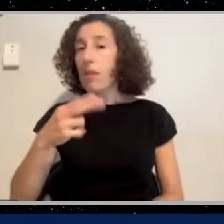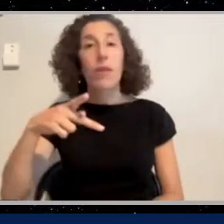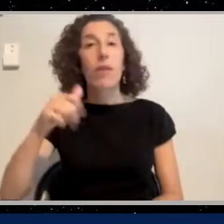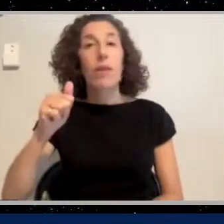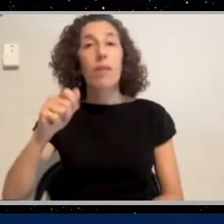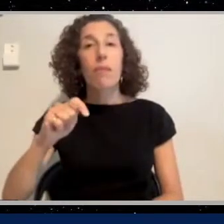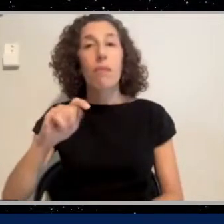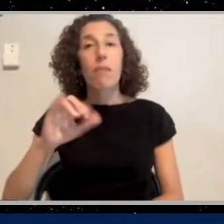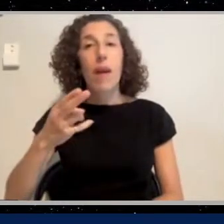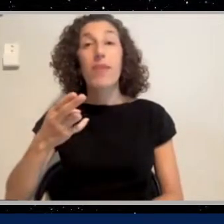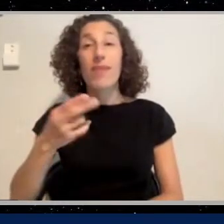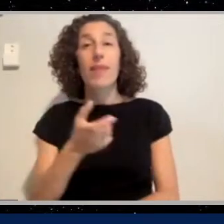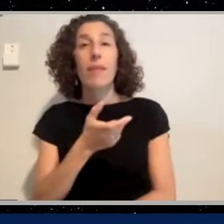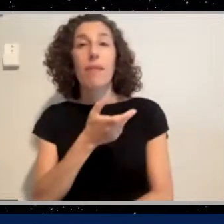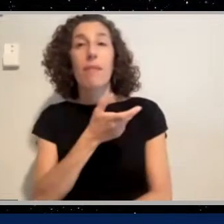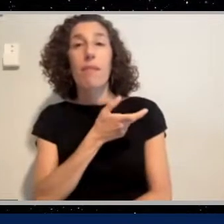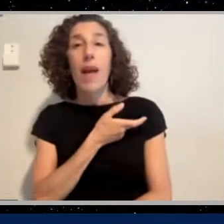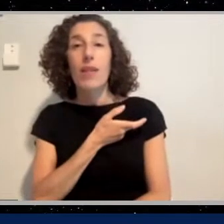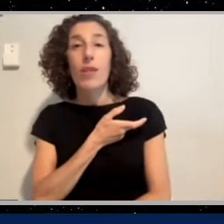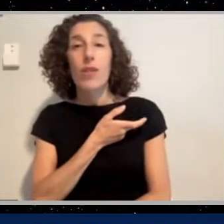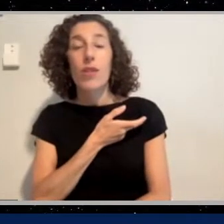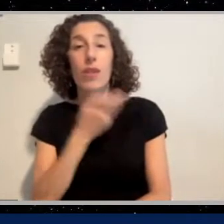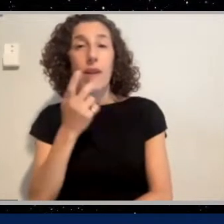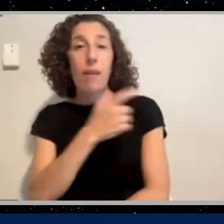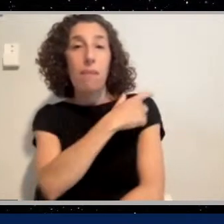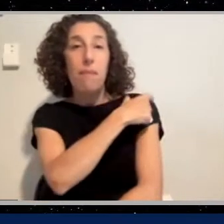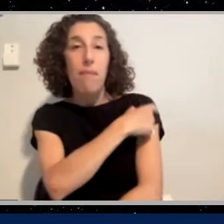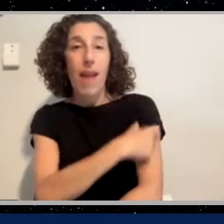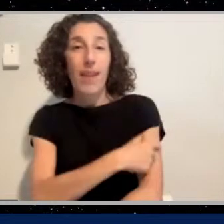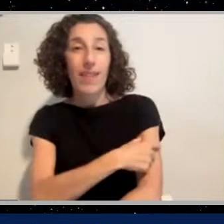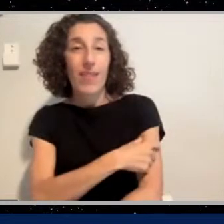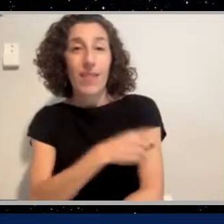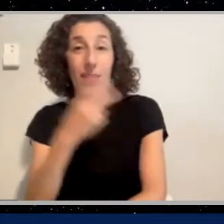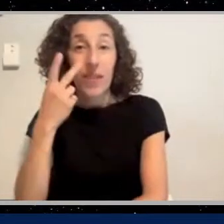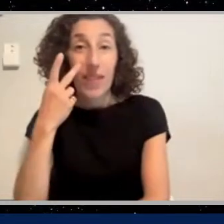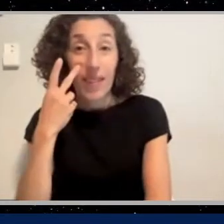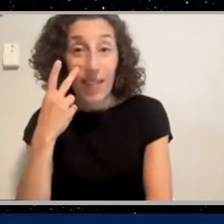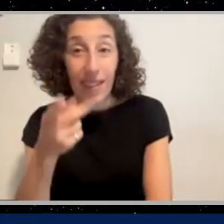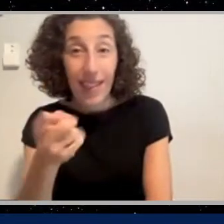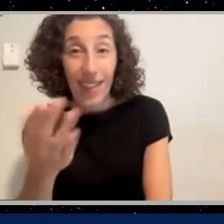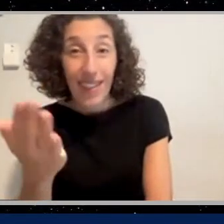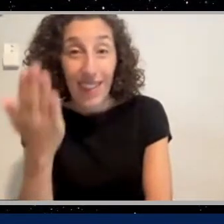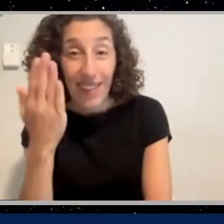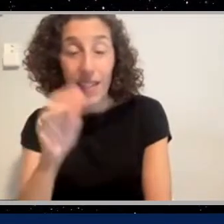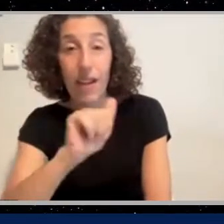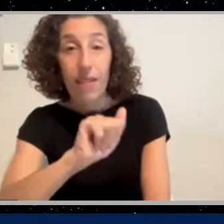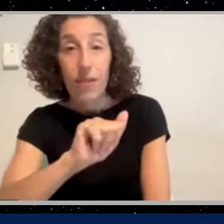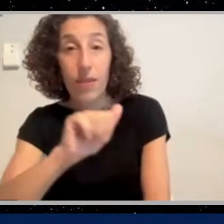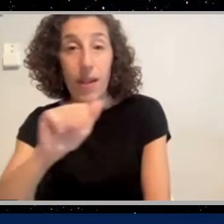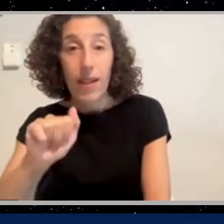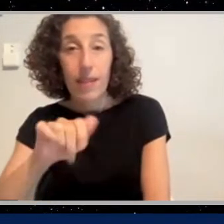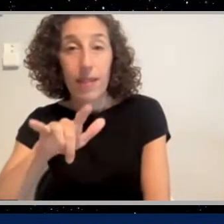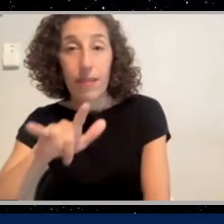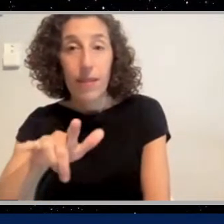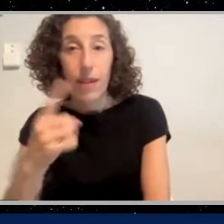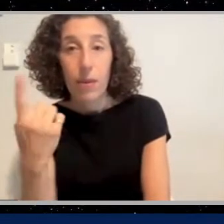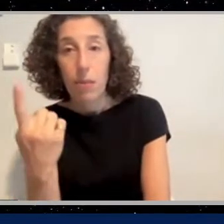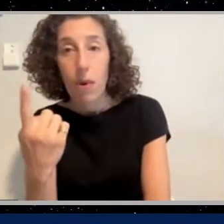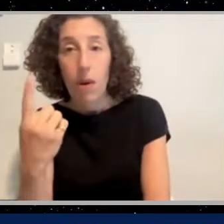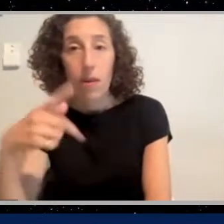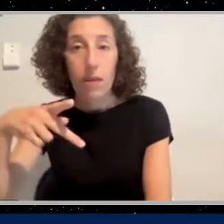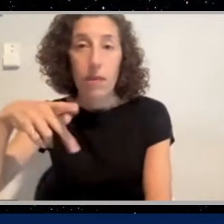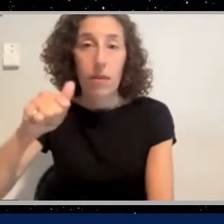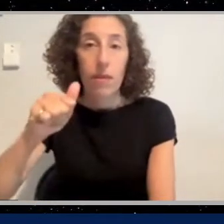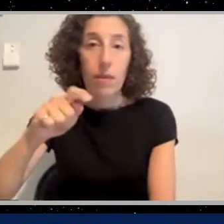There it is. There you go. Yep, that was our AstroAccess Flight 1 patch. It has